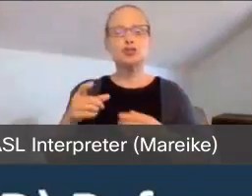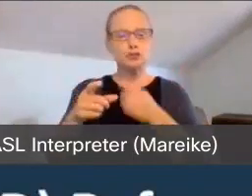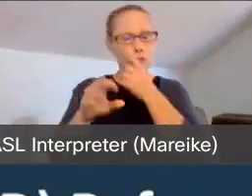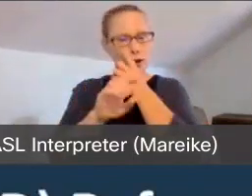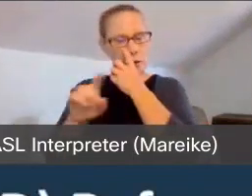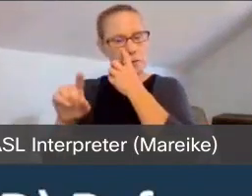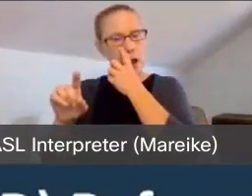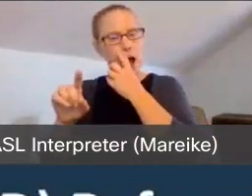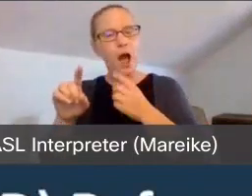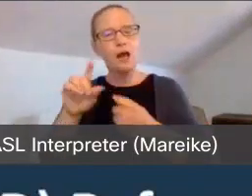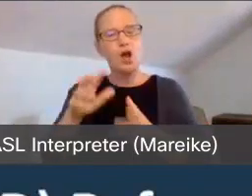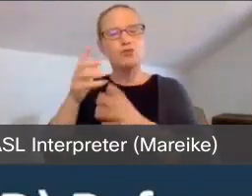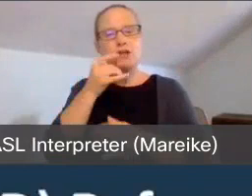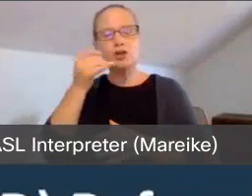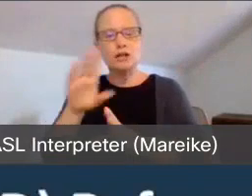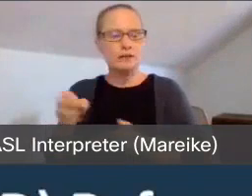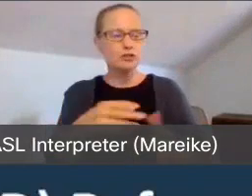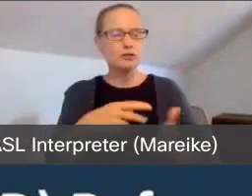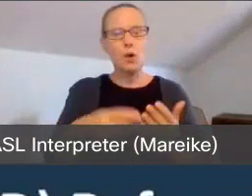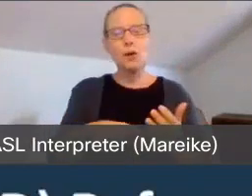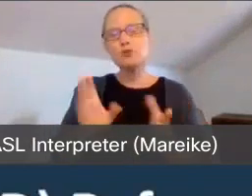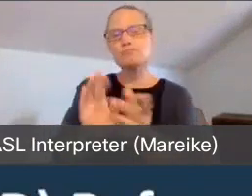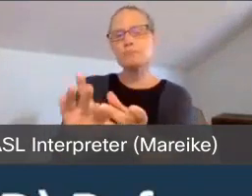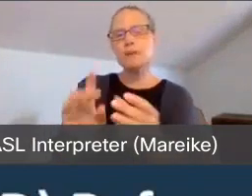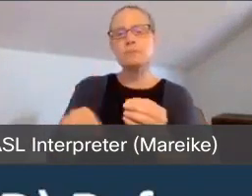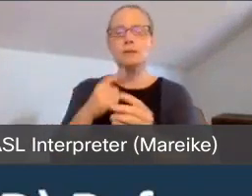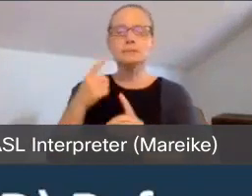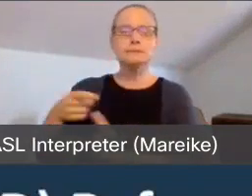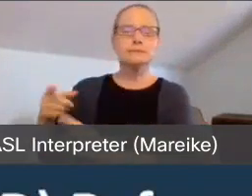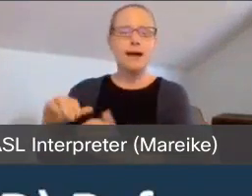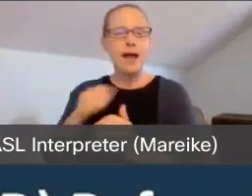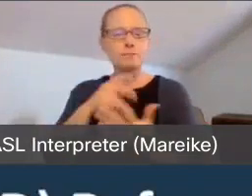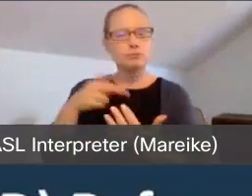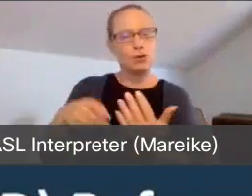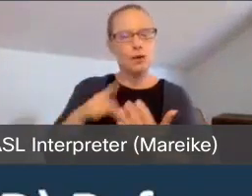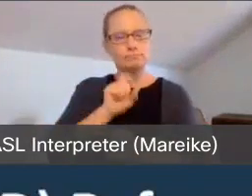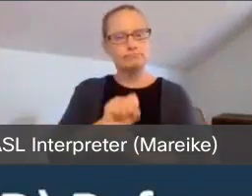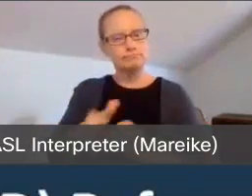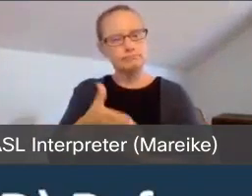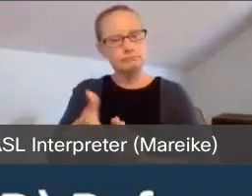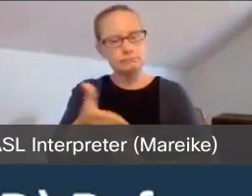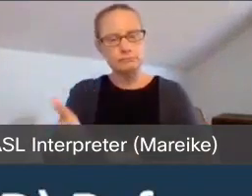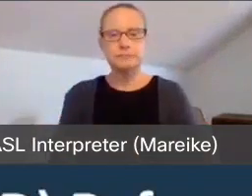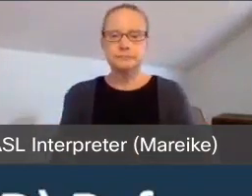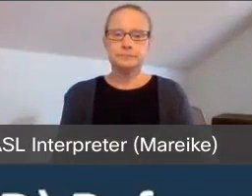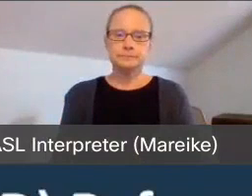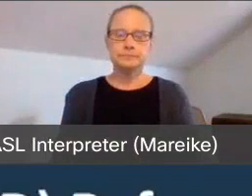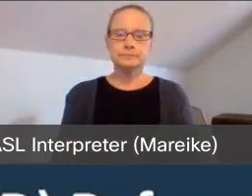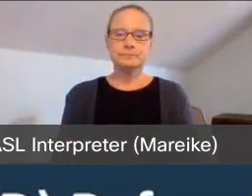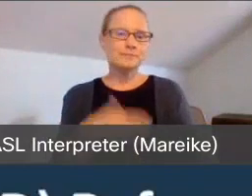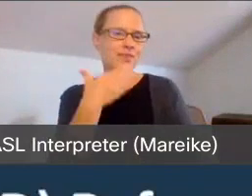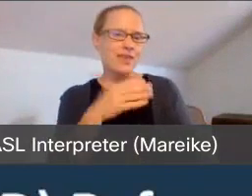Call Diversion Program, to talk to you a little bit about the specifics of how the program actually works.